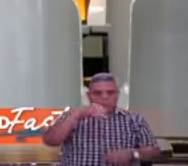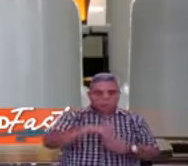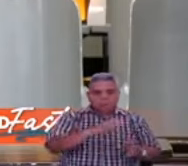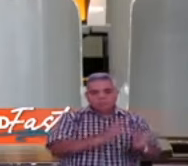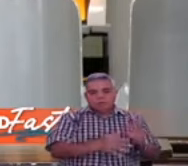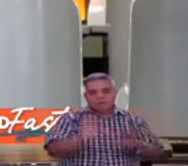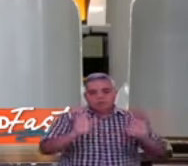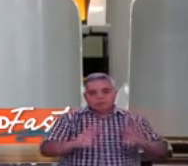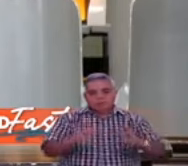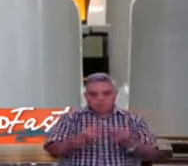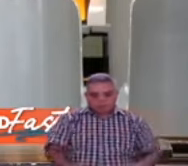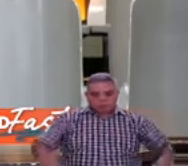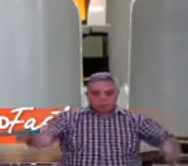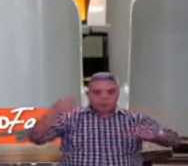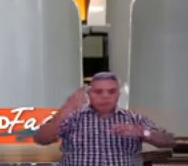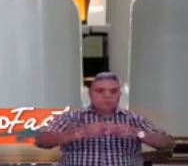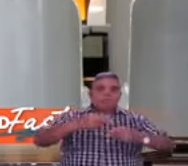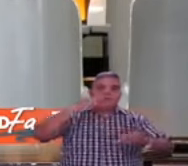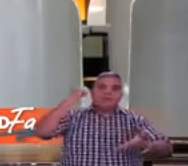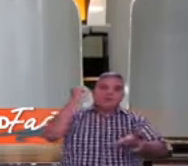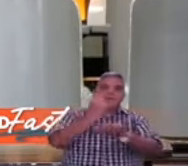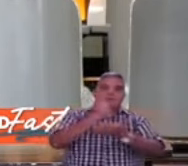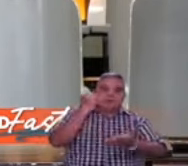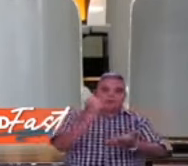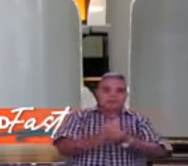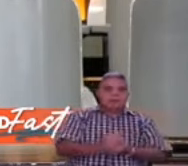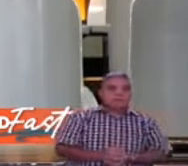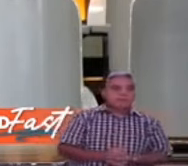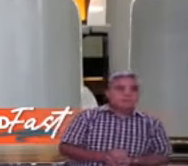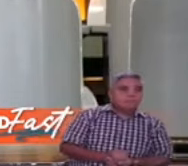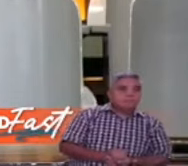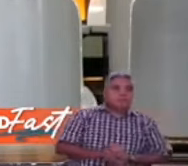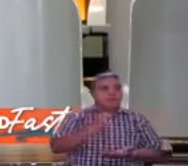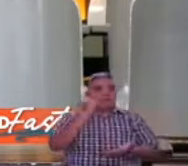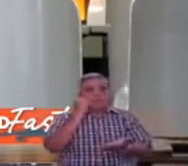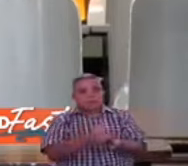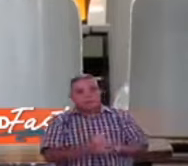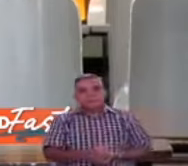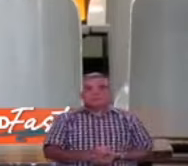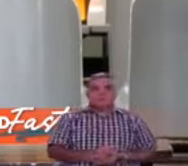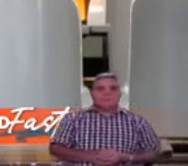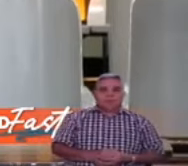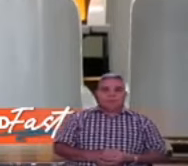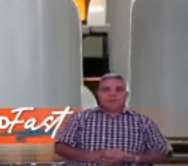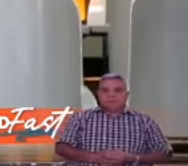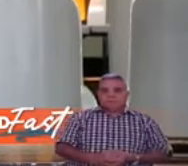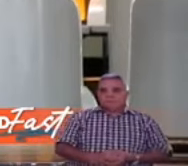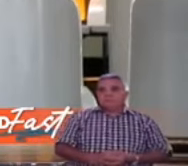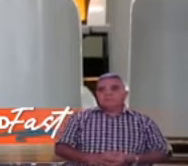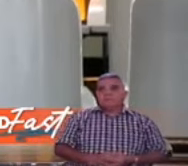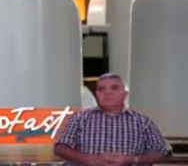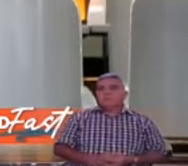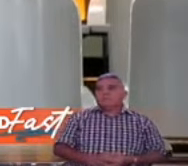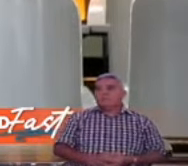in Christ's precious name. Amen and amen. And all the people said, amen and